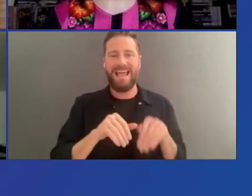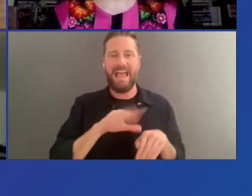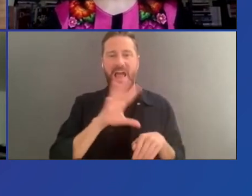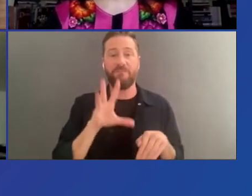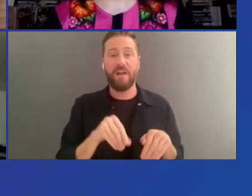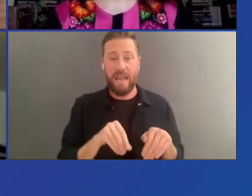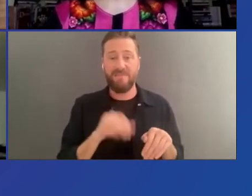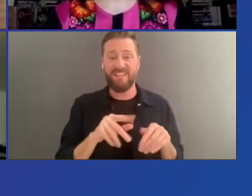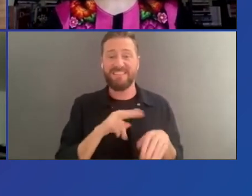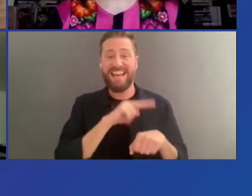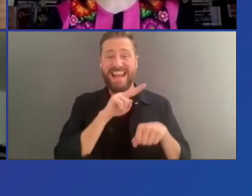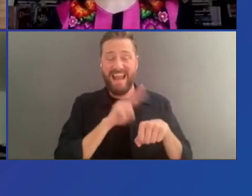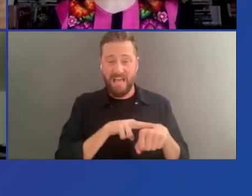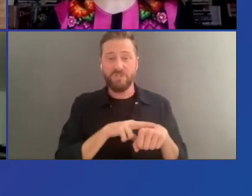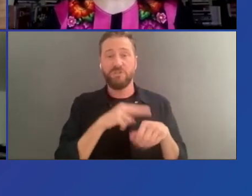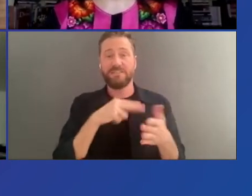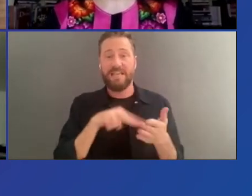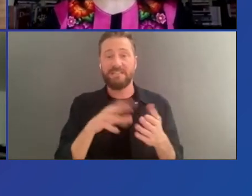dance company of Guinea.